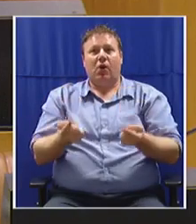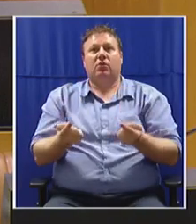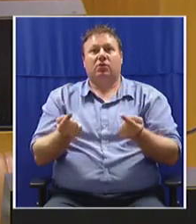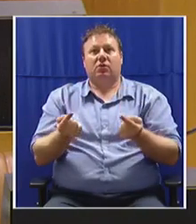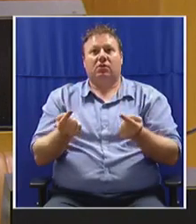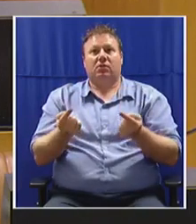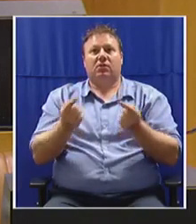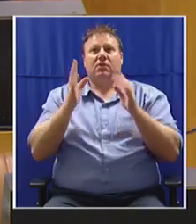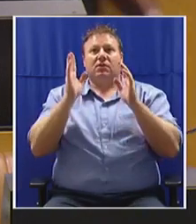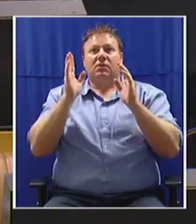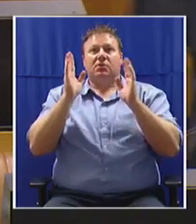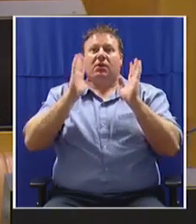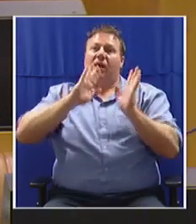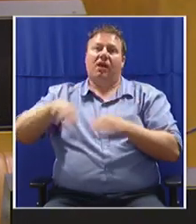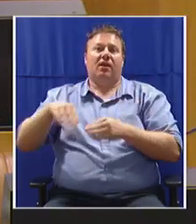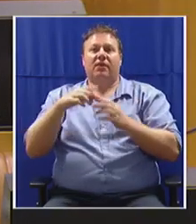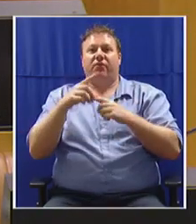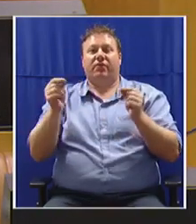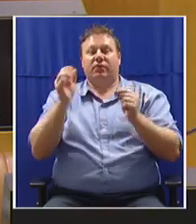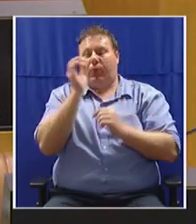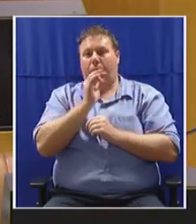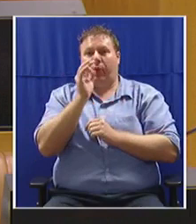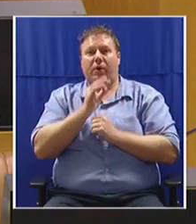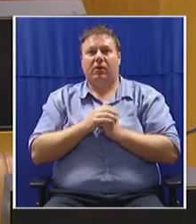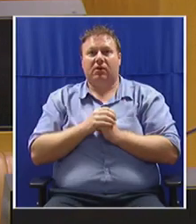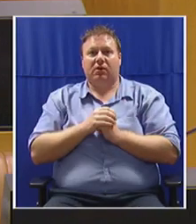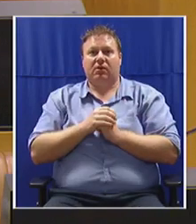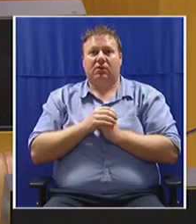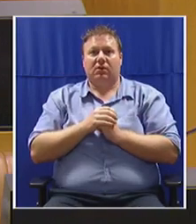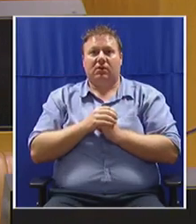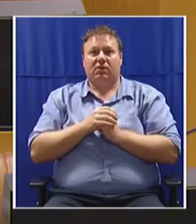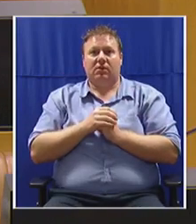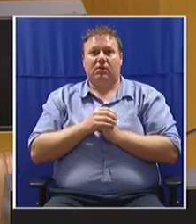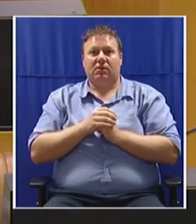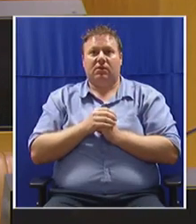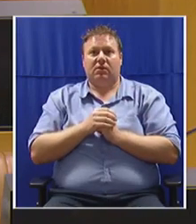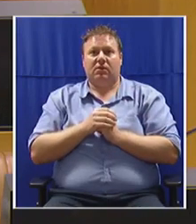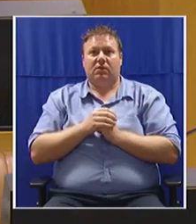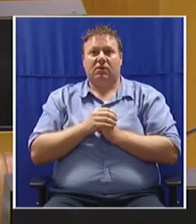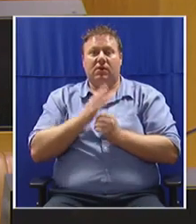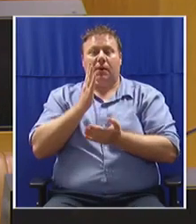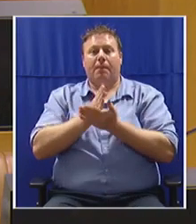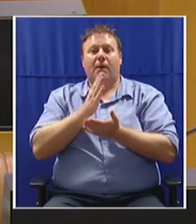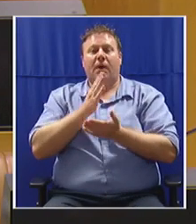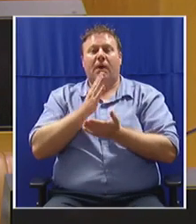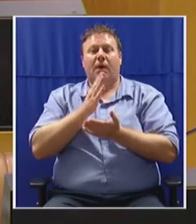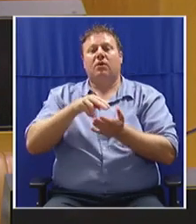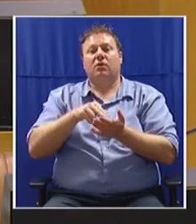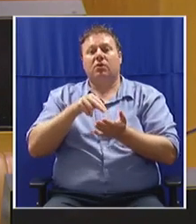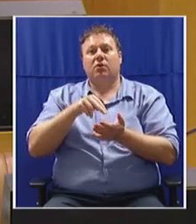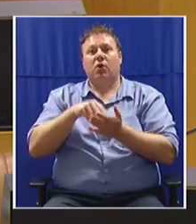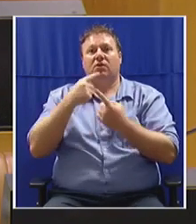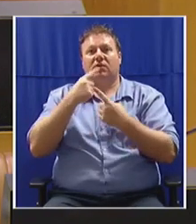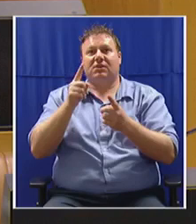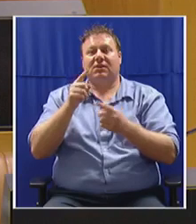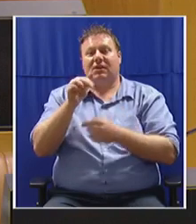ndima ndiphakamisa into yoba makumiselwe ikomiti yethutyana komiti